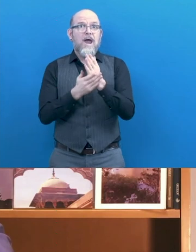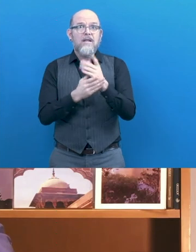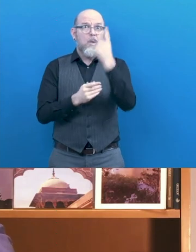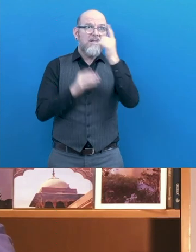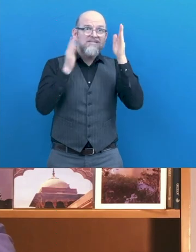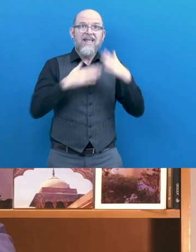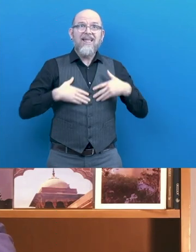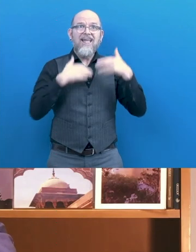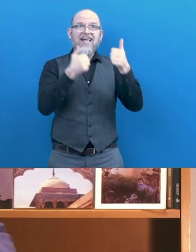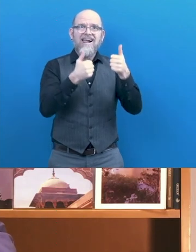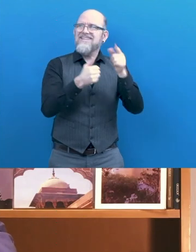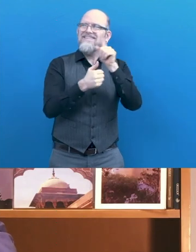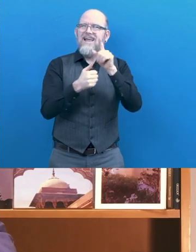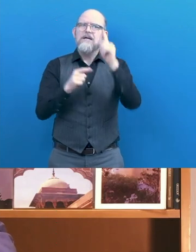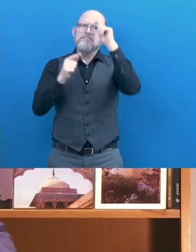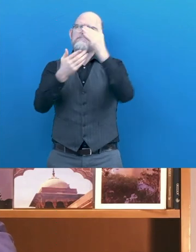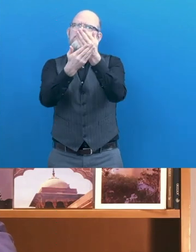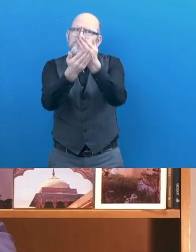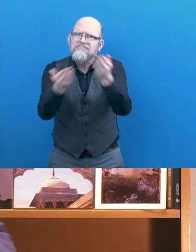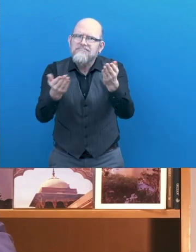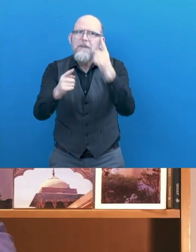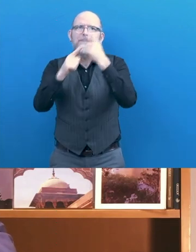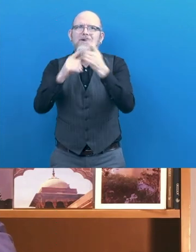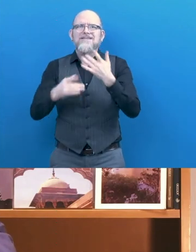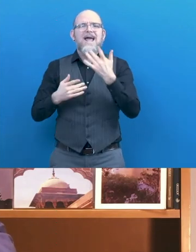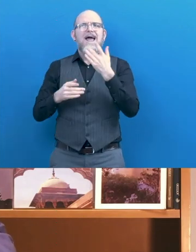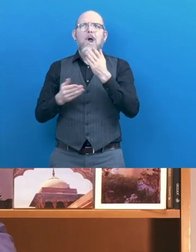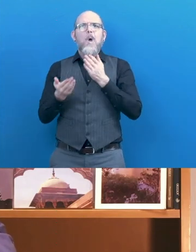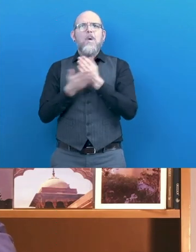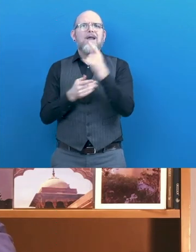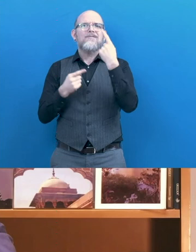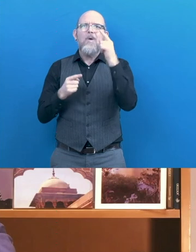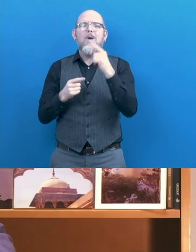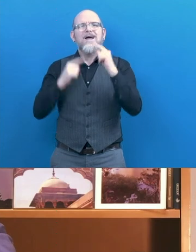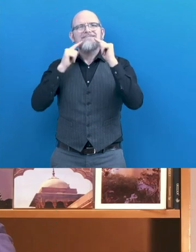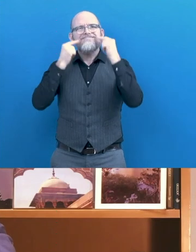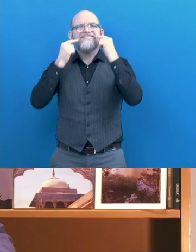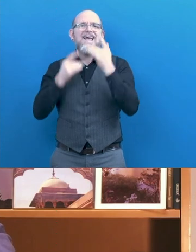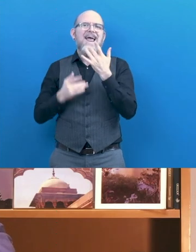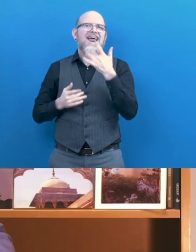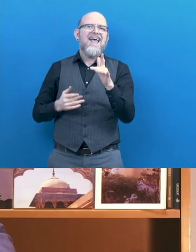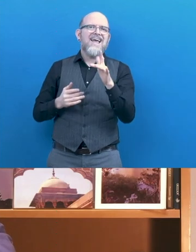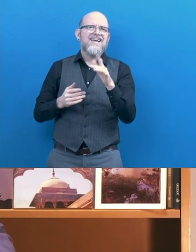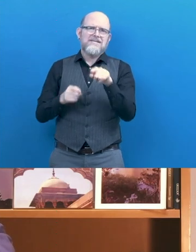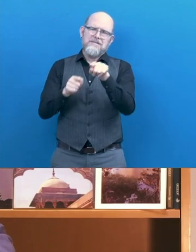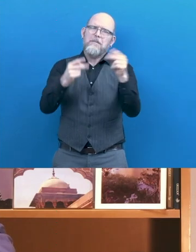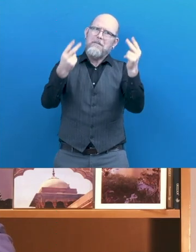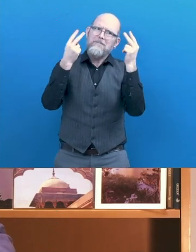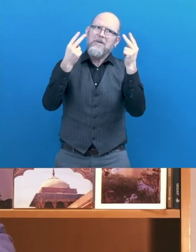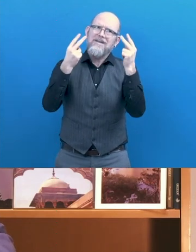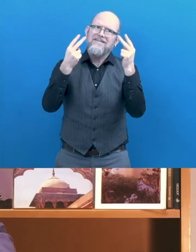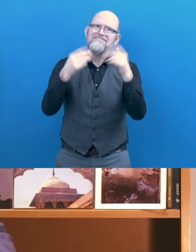it's dignity. It's the right to the pursuit of happiness. It's so important. Thank